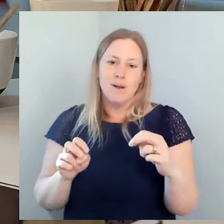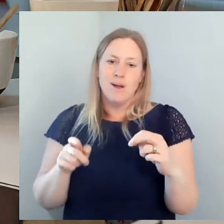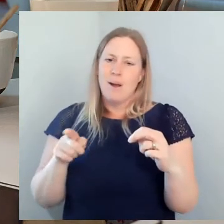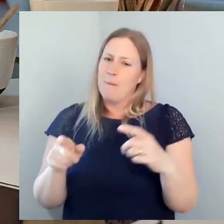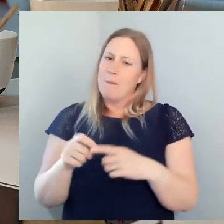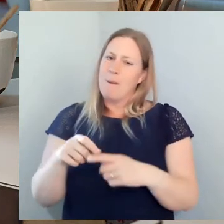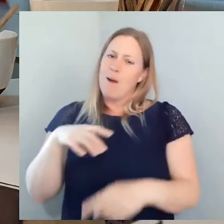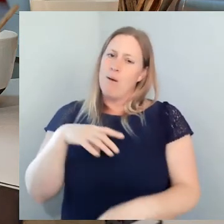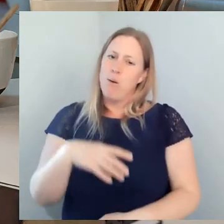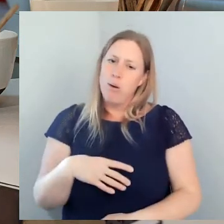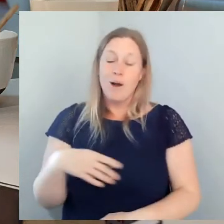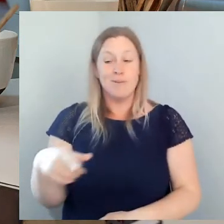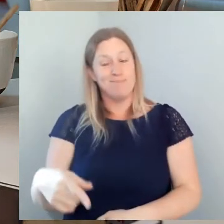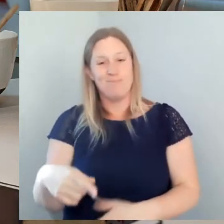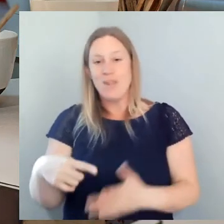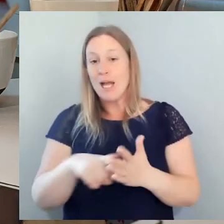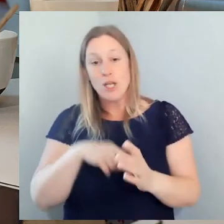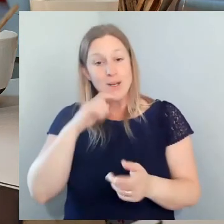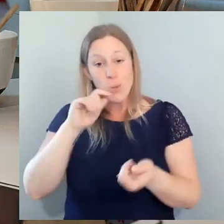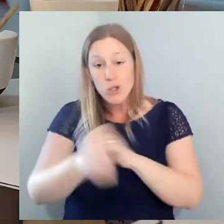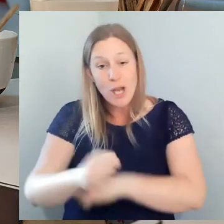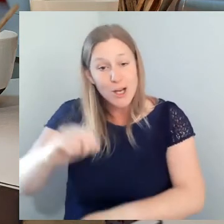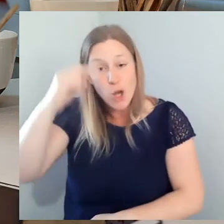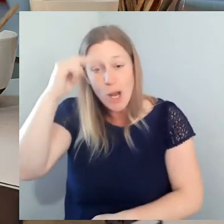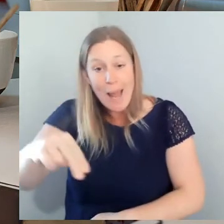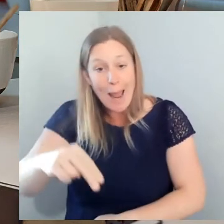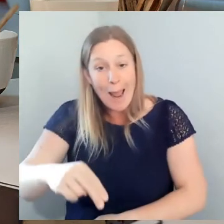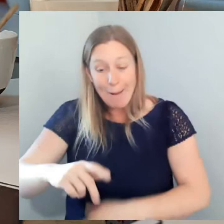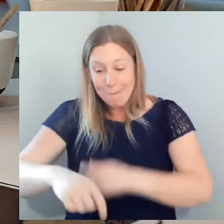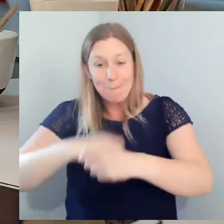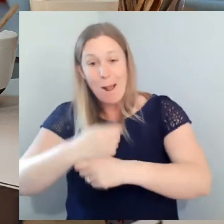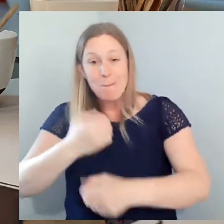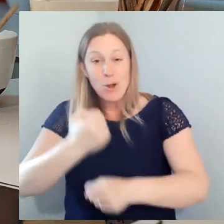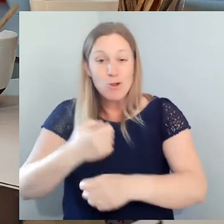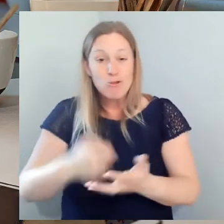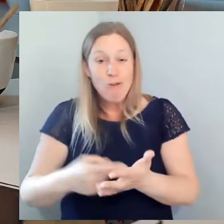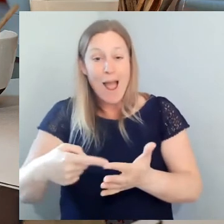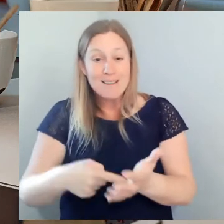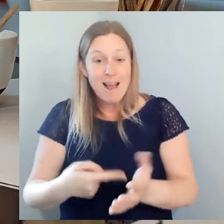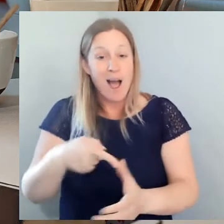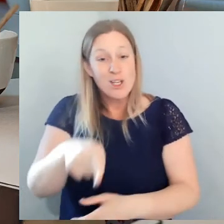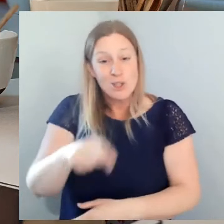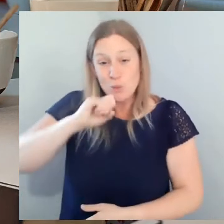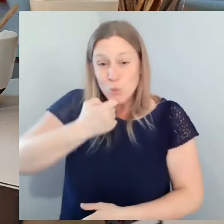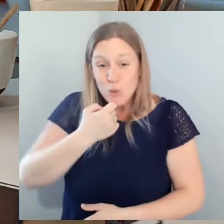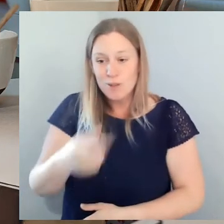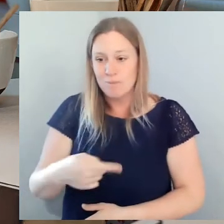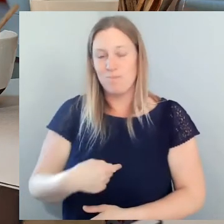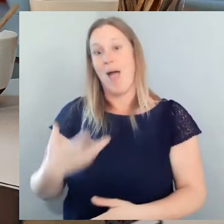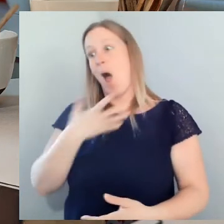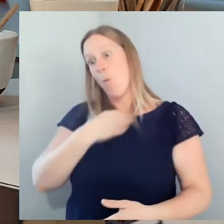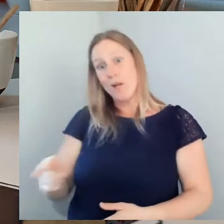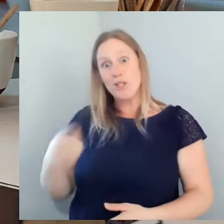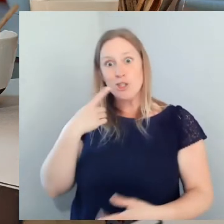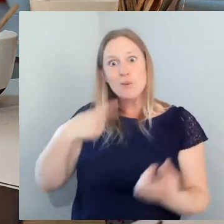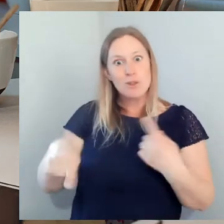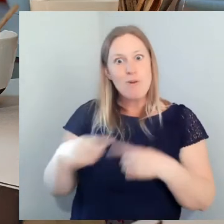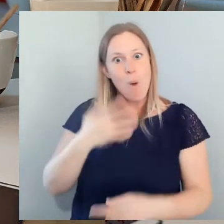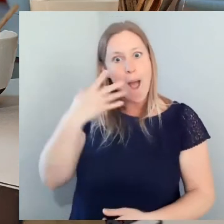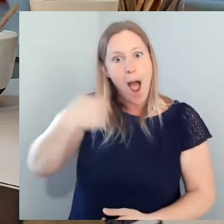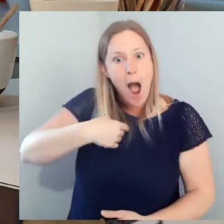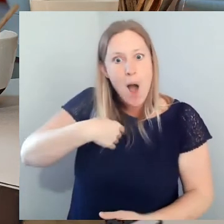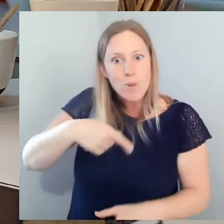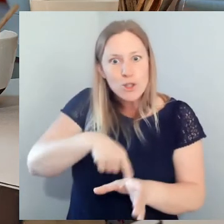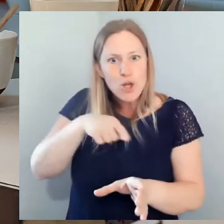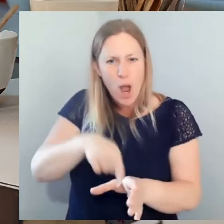Pippa sat down and sighed. She'd change her name to Greta if she could. Wish she'd been around when I was young,